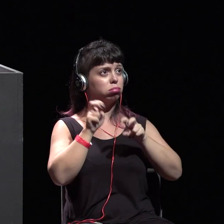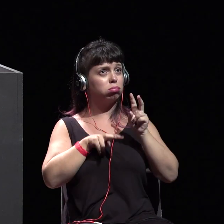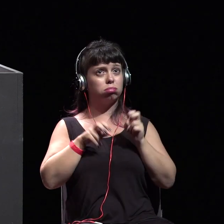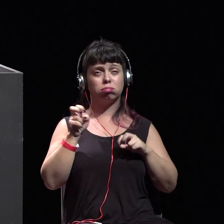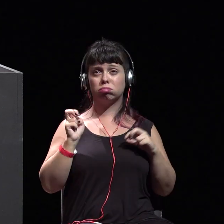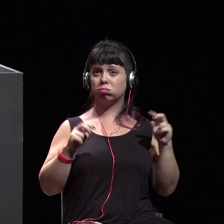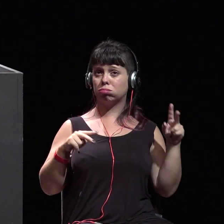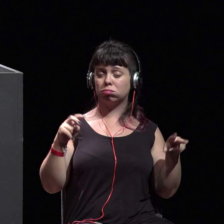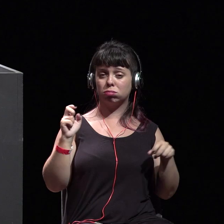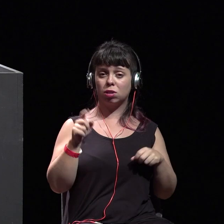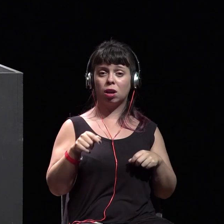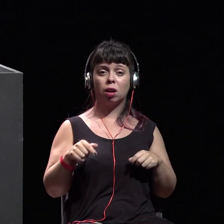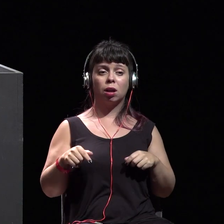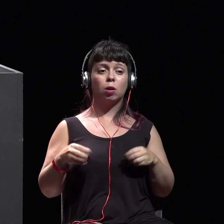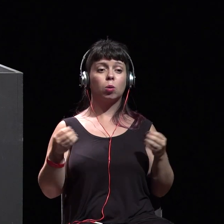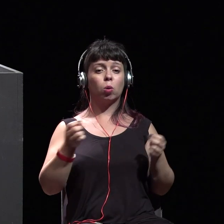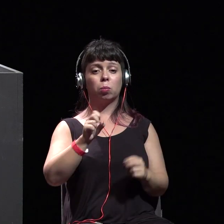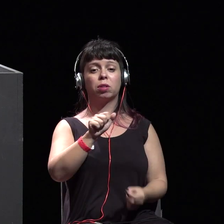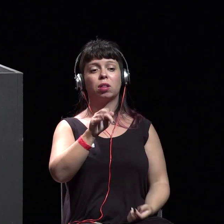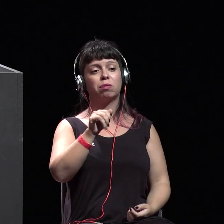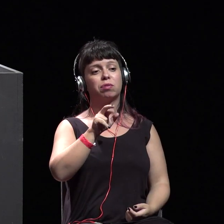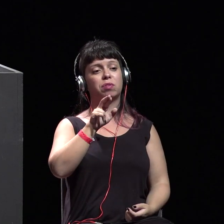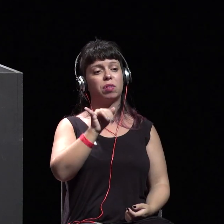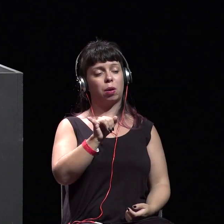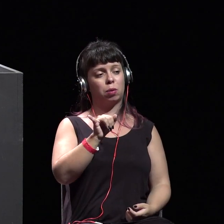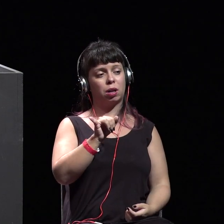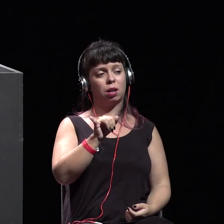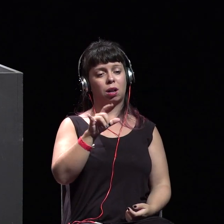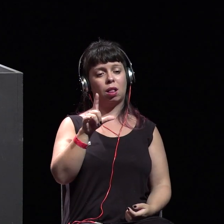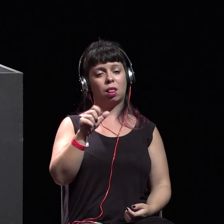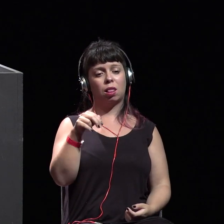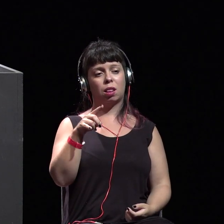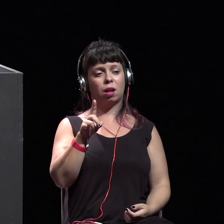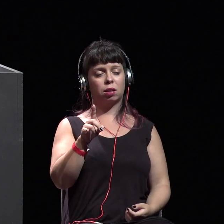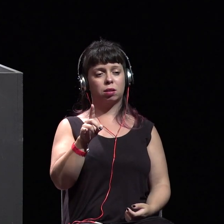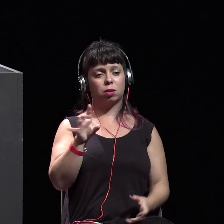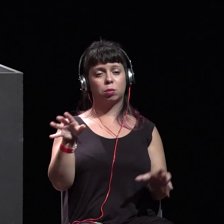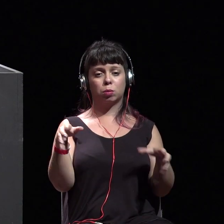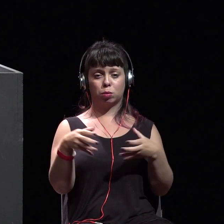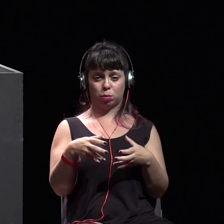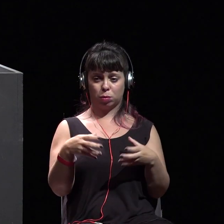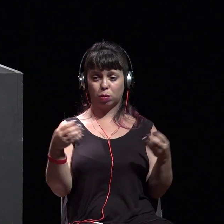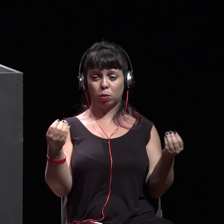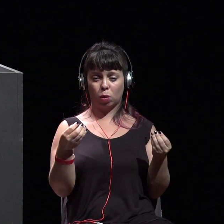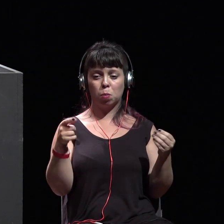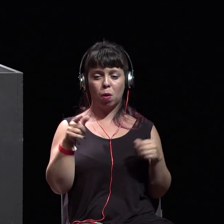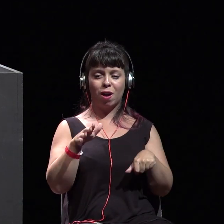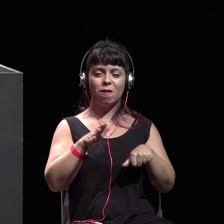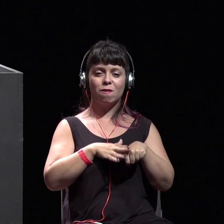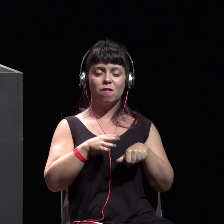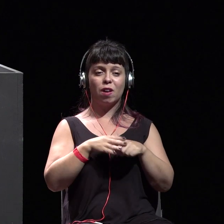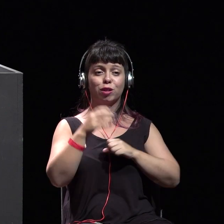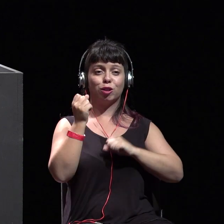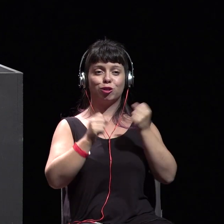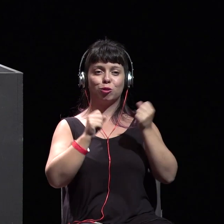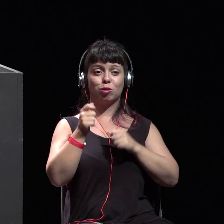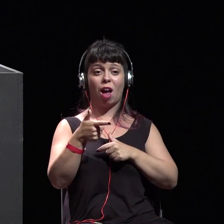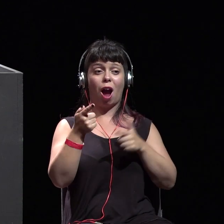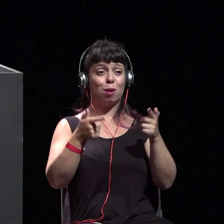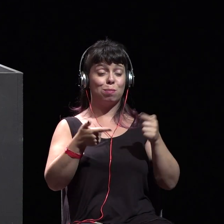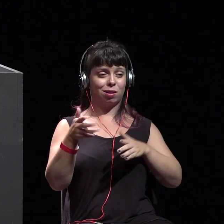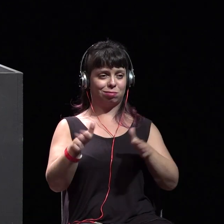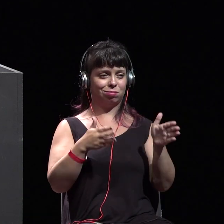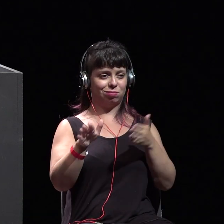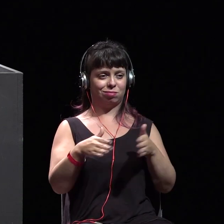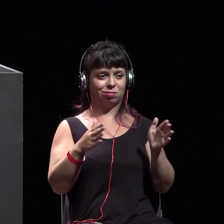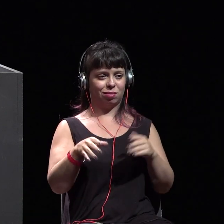lethal weapons manufacturer. The CEO of Safariland is Warren B. Kanders. At the time, Kanders was also the vice chairman of the